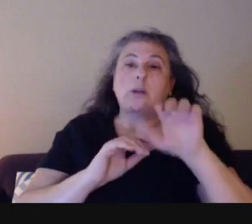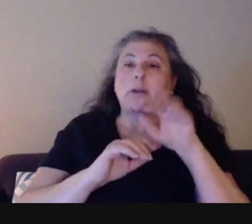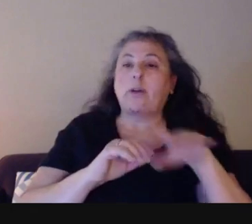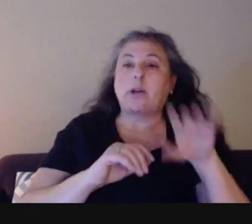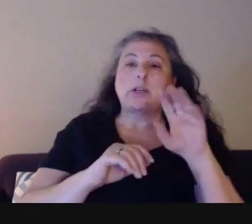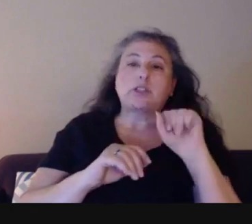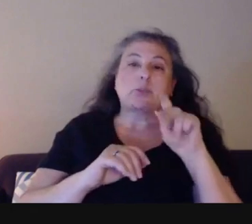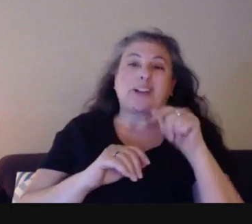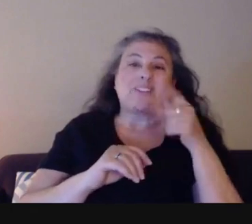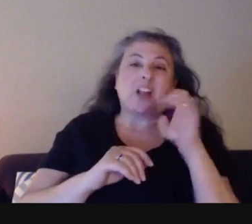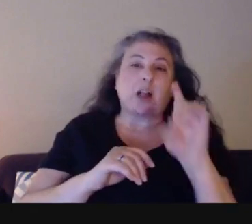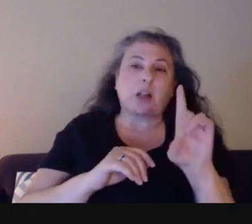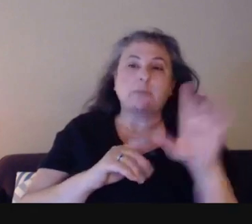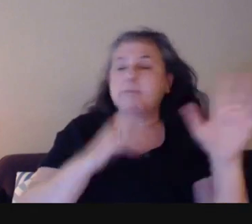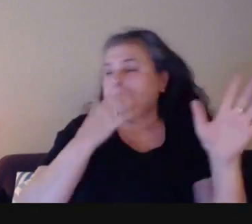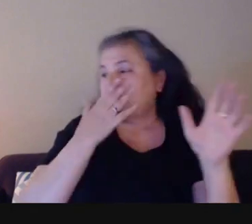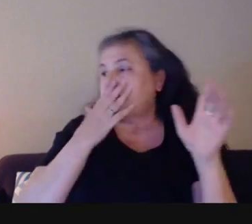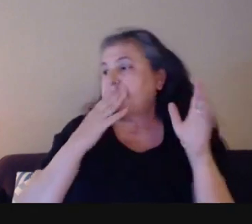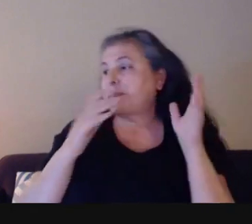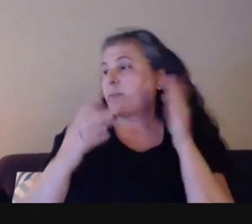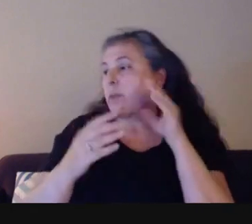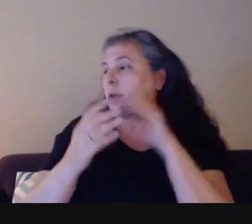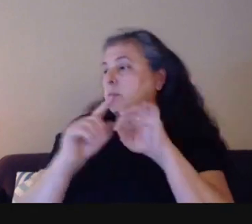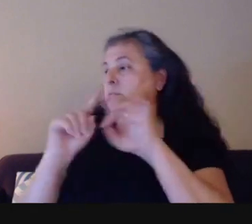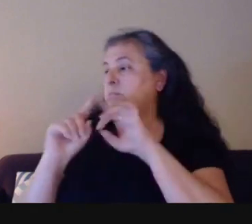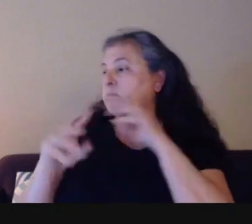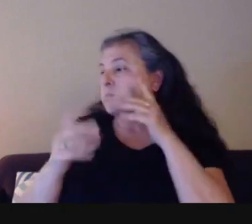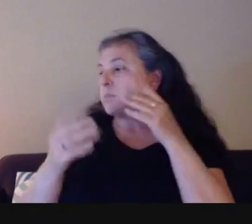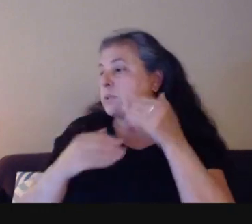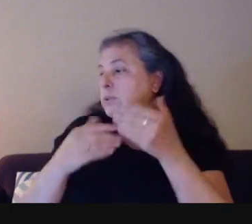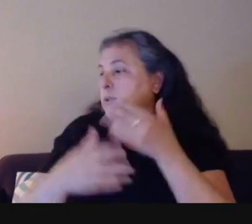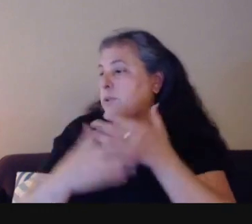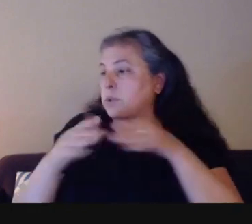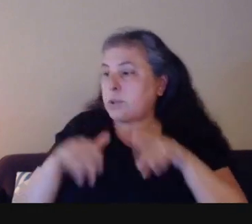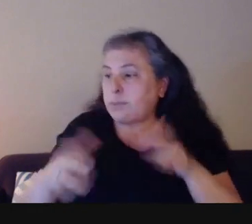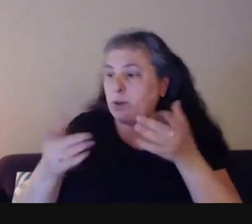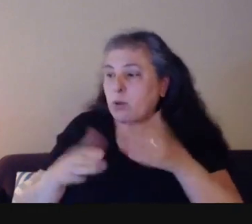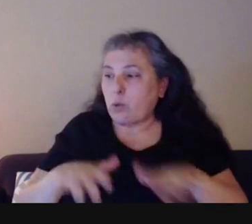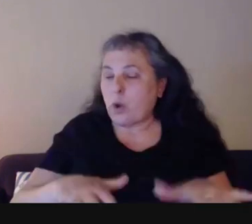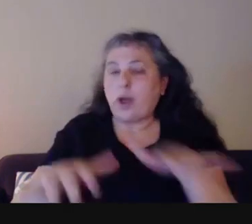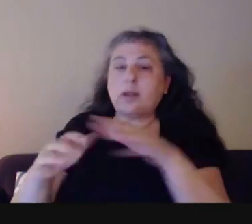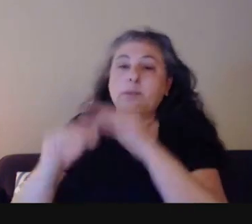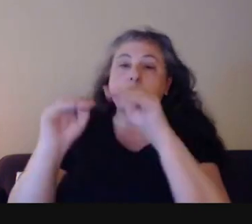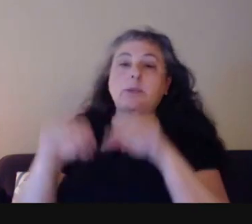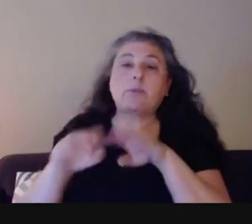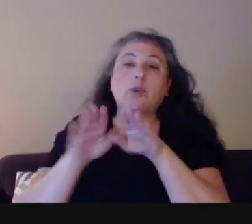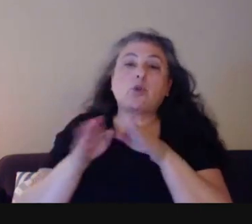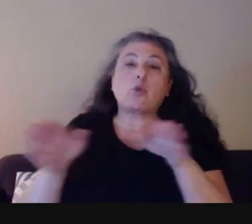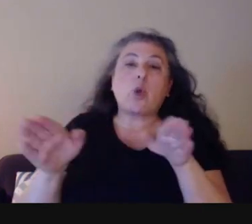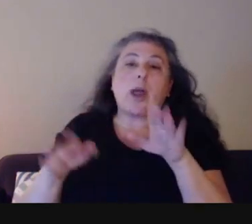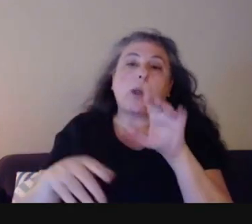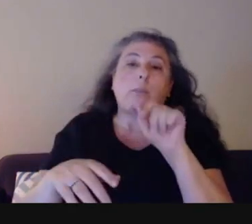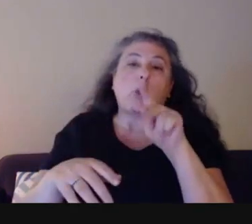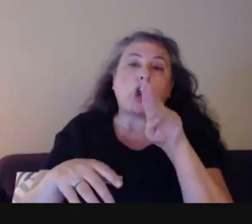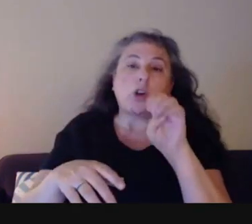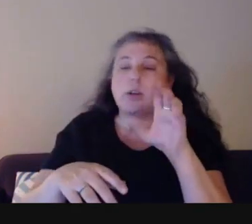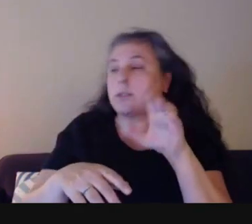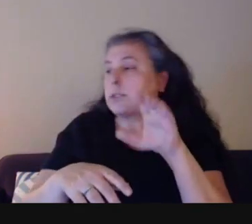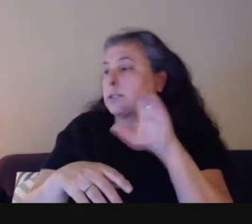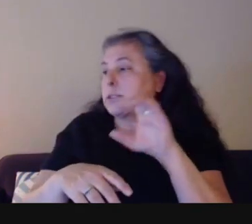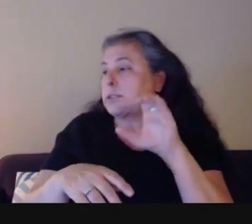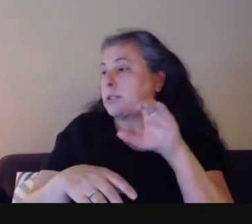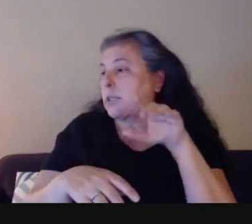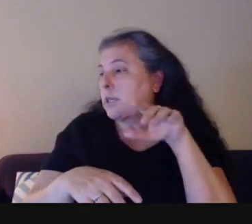more info on all programs within this series, as well as what's happening throughout the Museum of the Grand Prairie and CCFPD, I encourage you to find